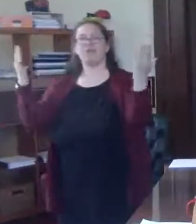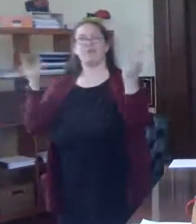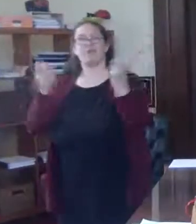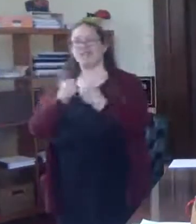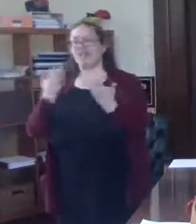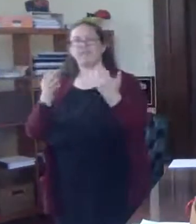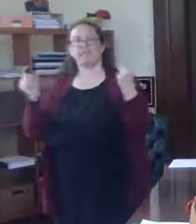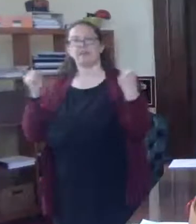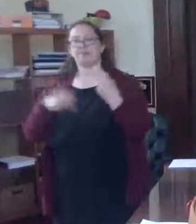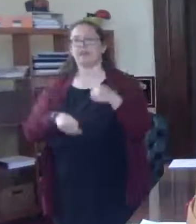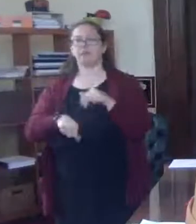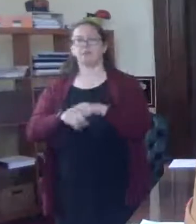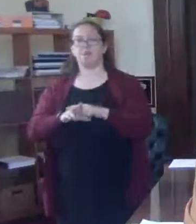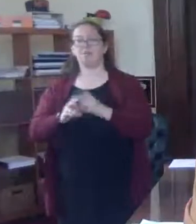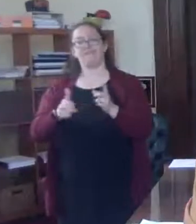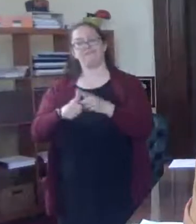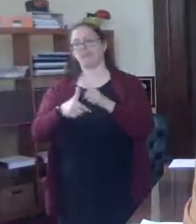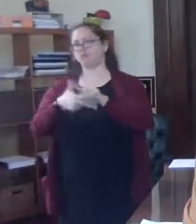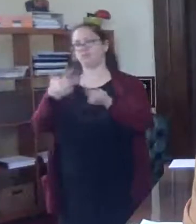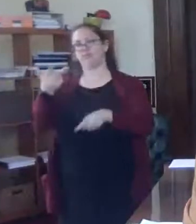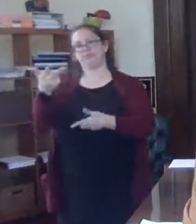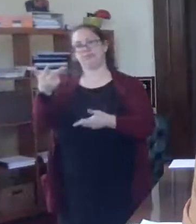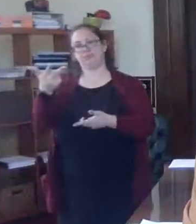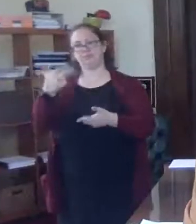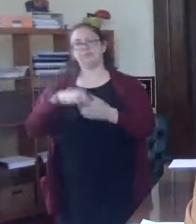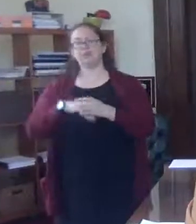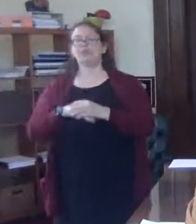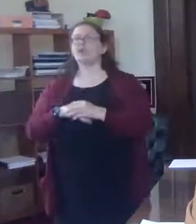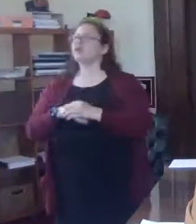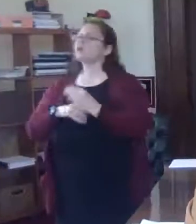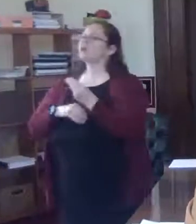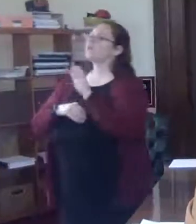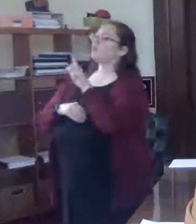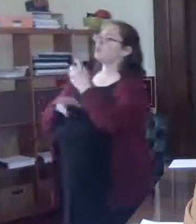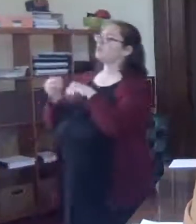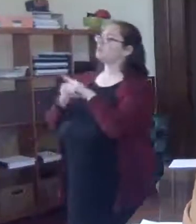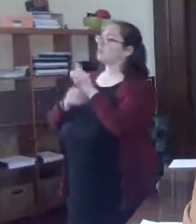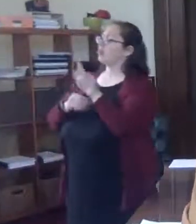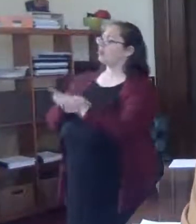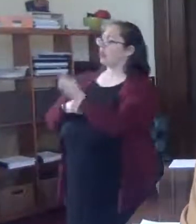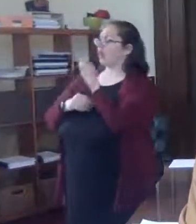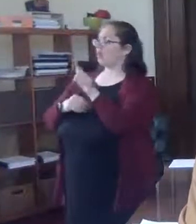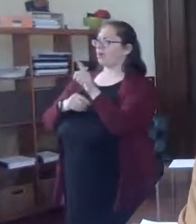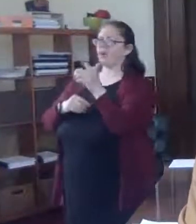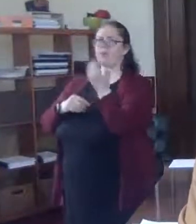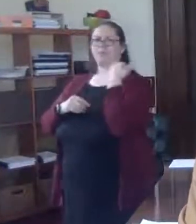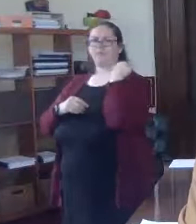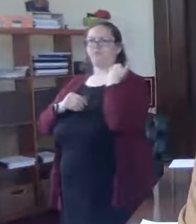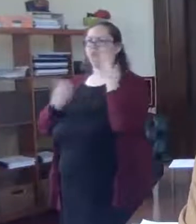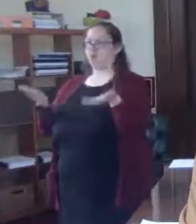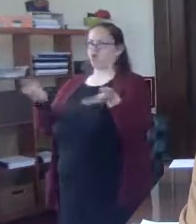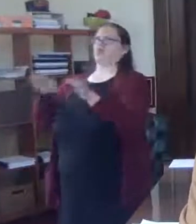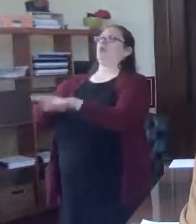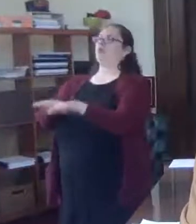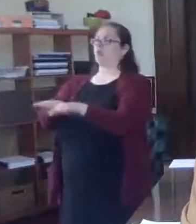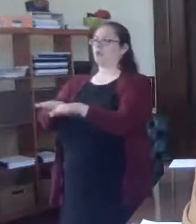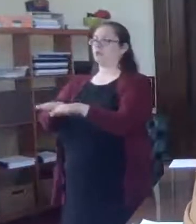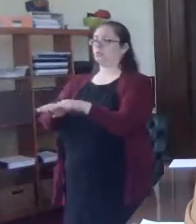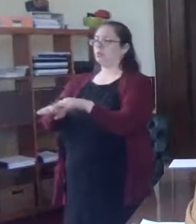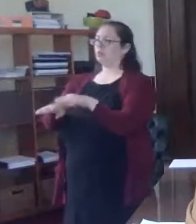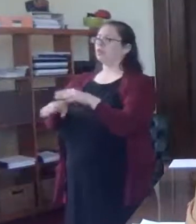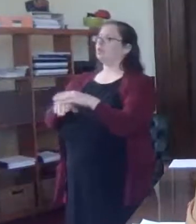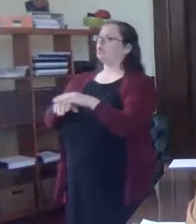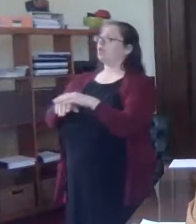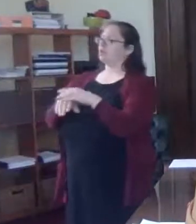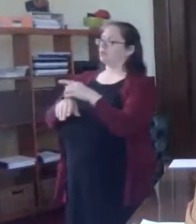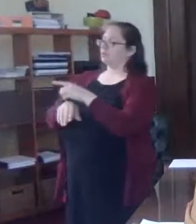A couple of questions about our libraries, which closed shortly after all of this began being placed. Do you